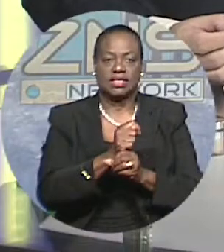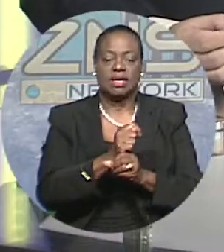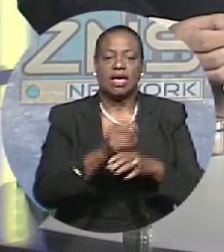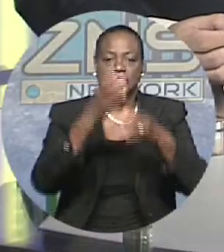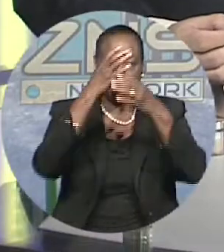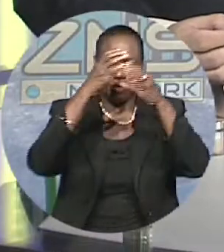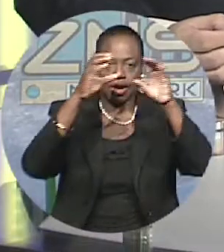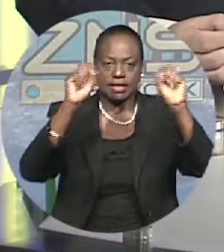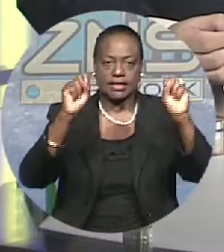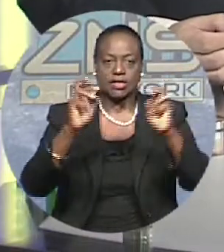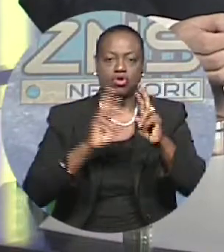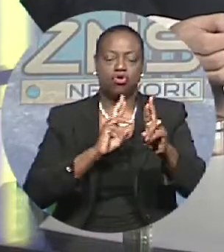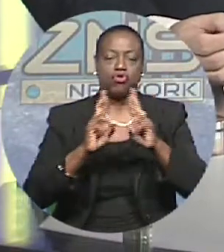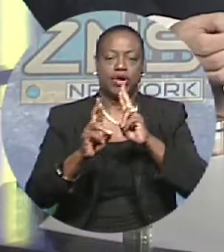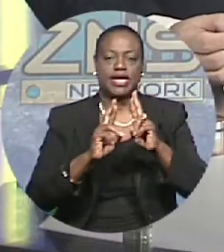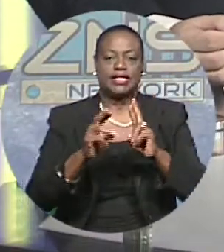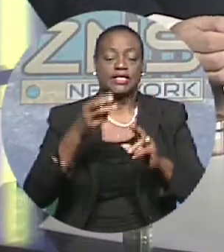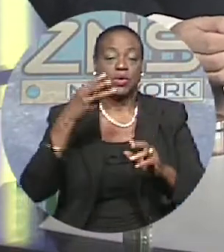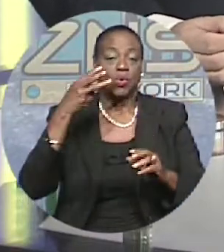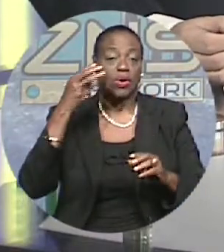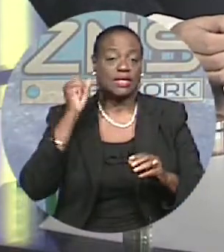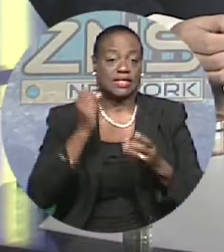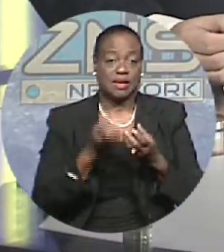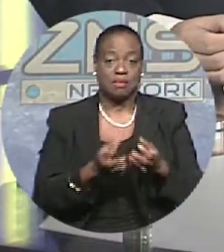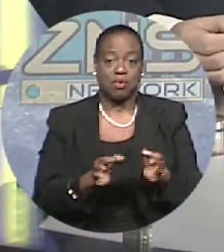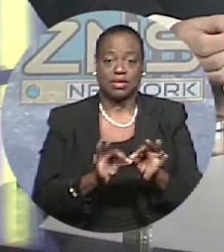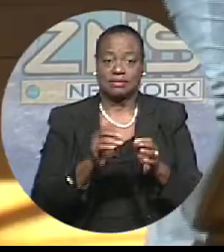president's race. Chrisman Robinson picks up the story.